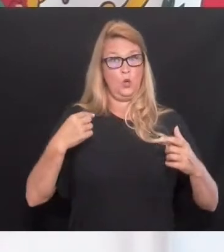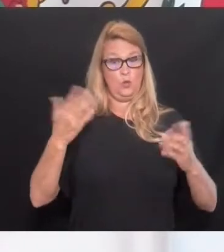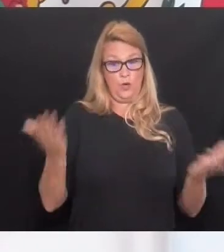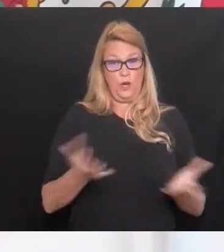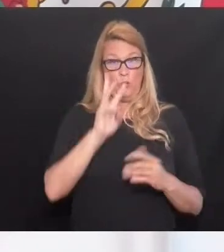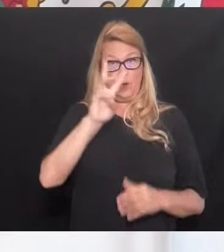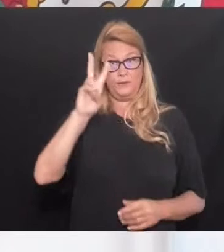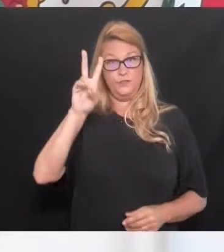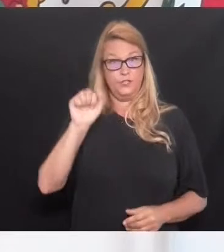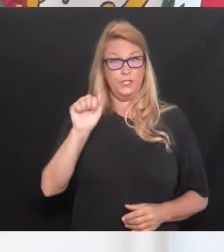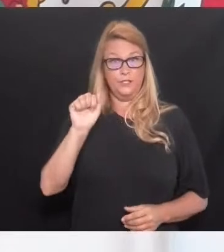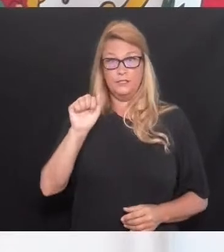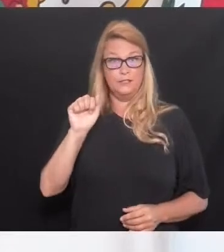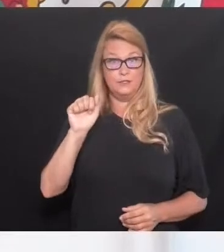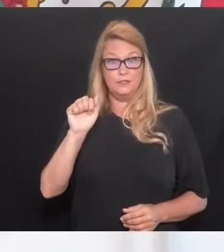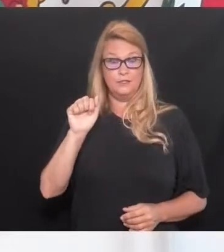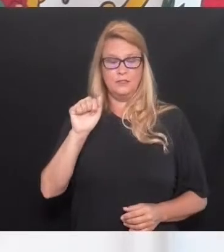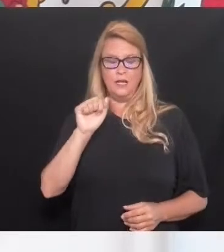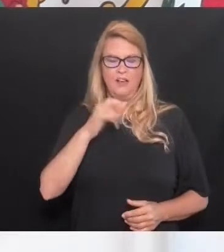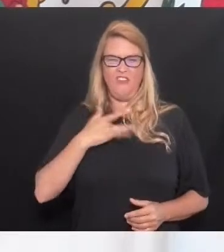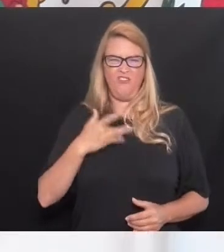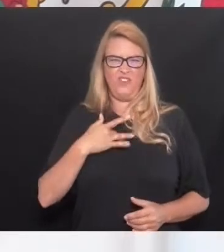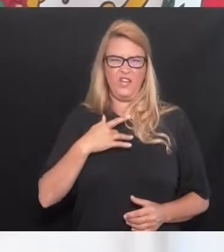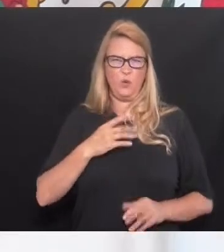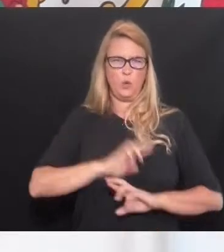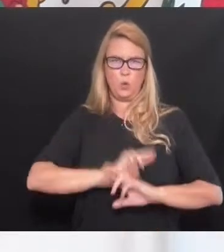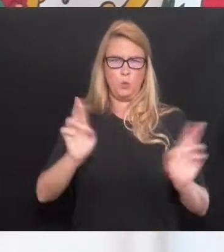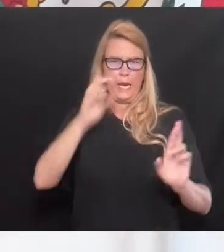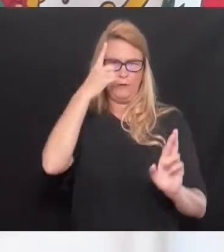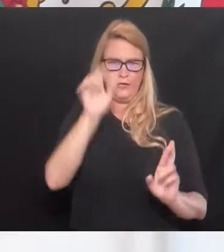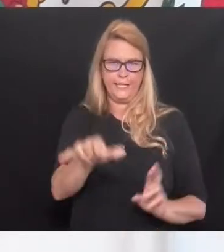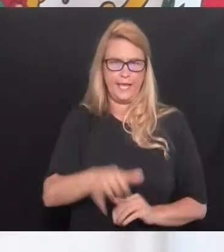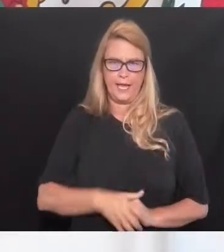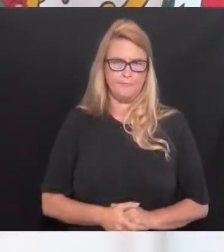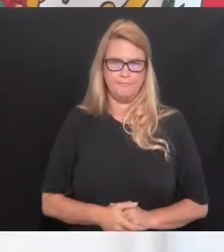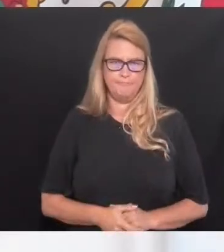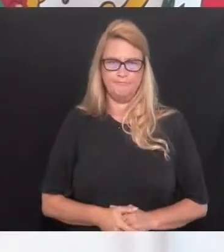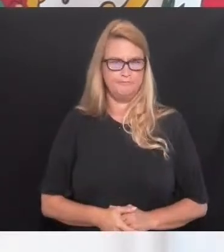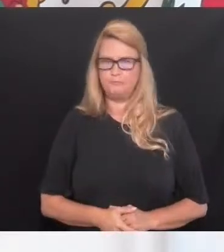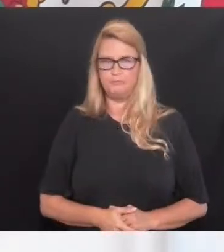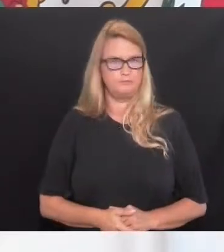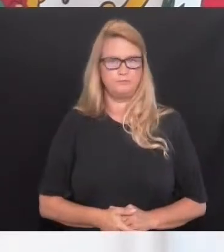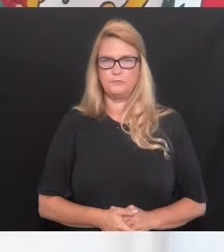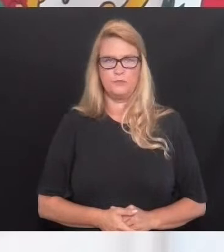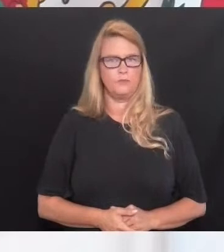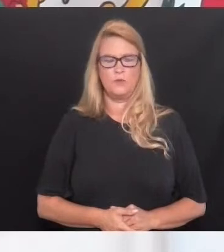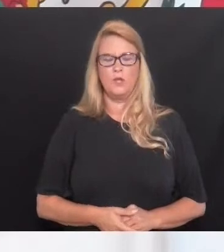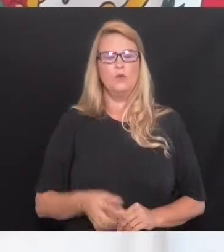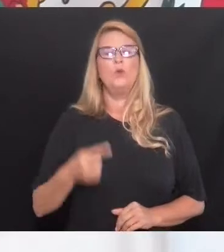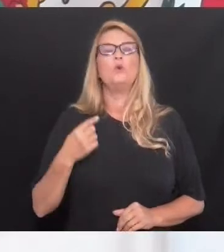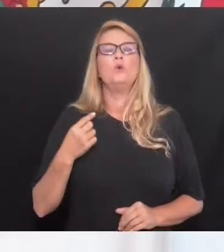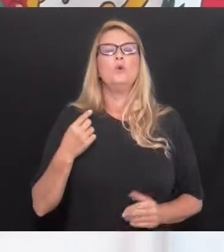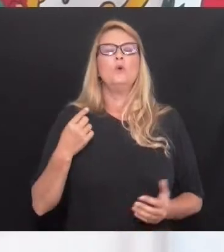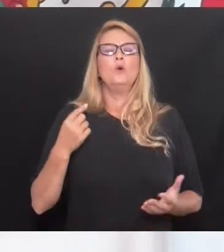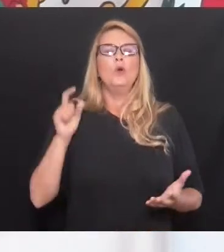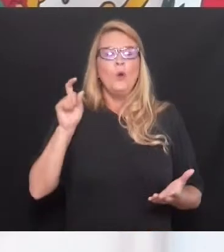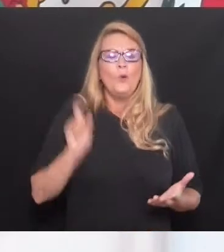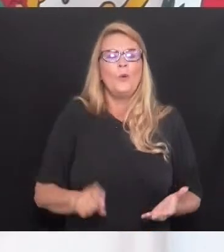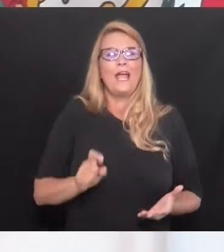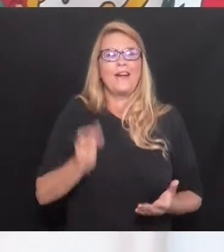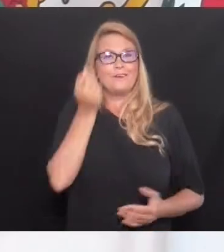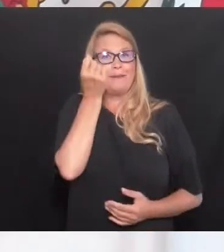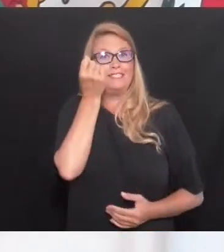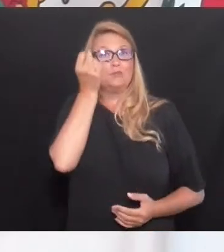threshold of moving in that direction today. We've all got to be smart enough to